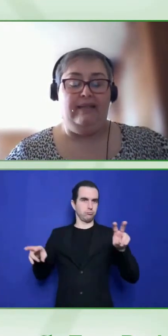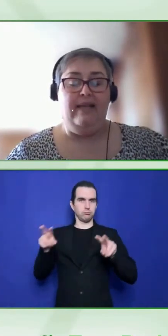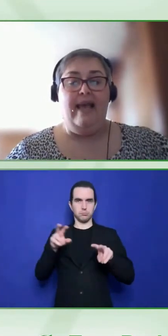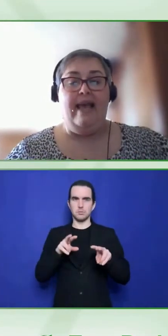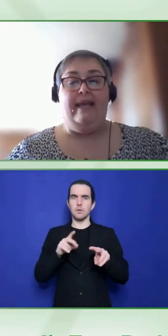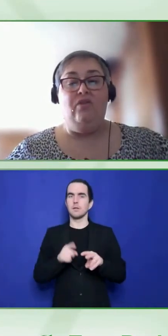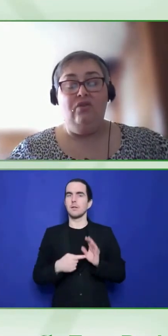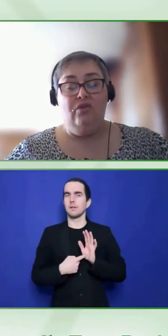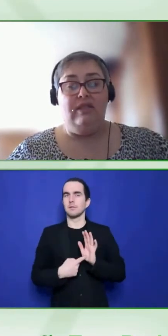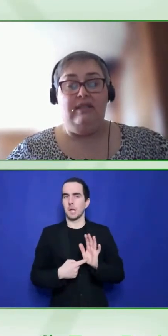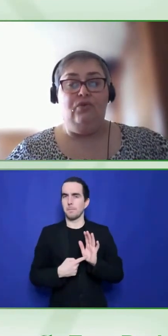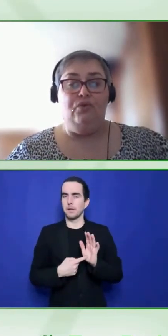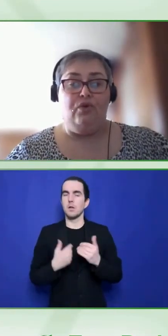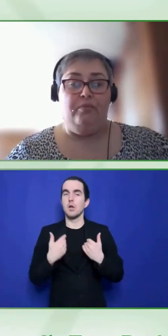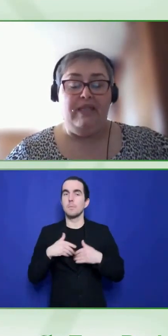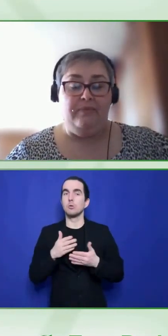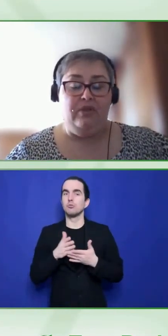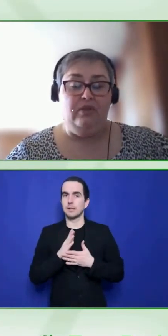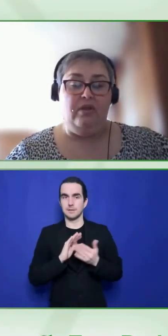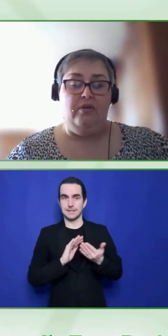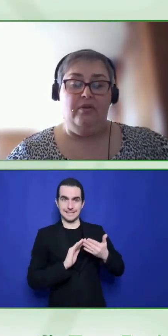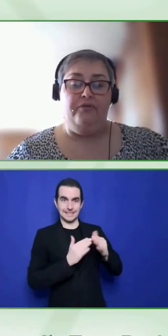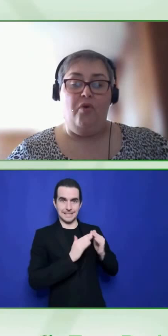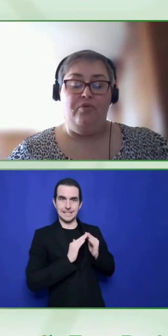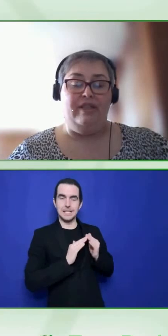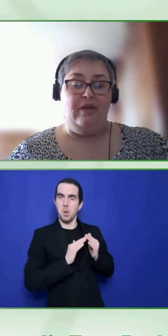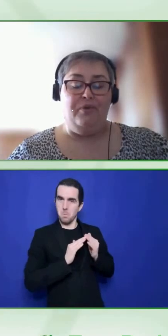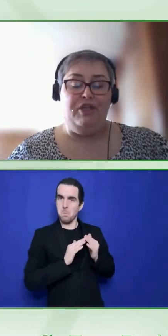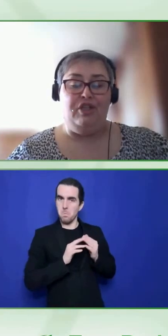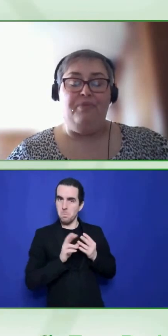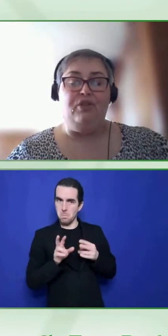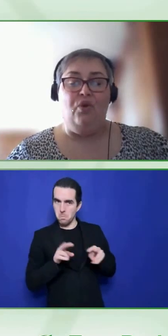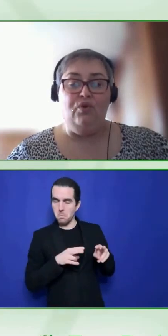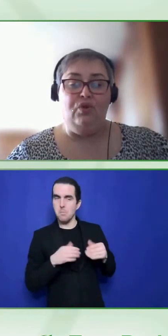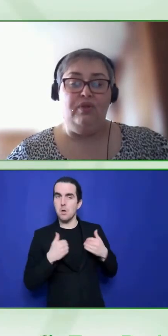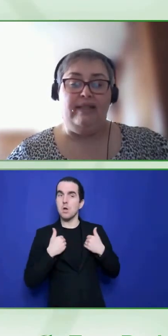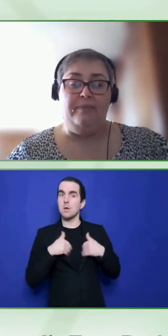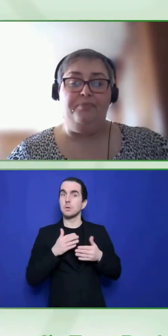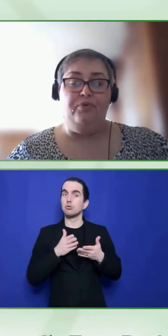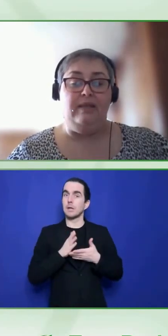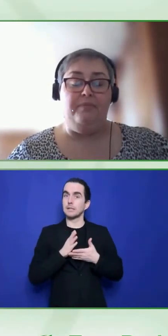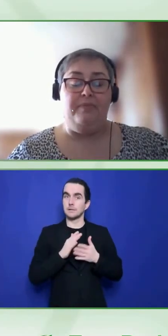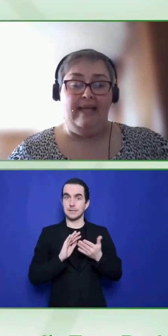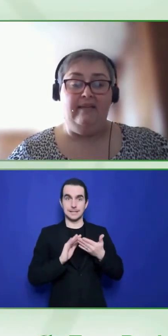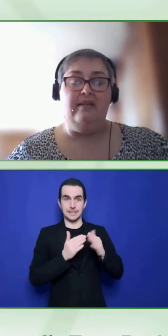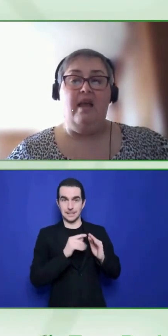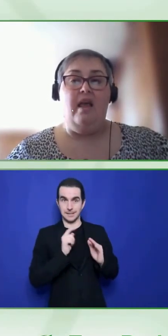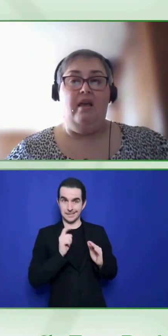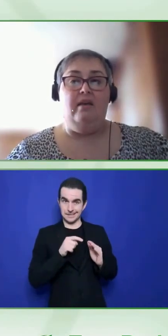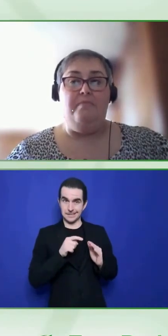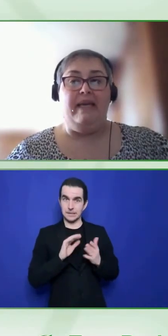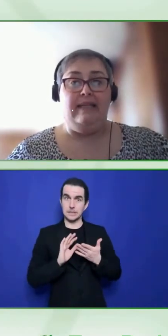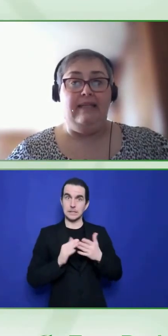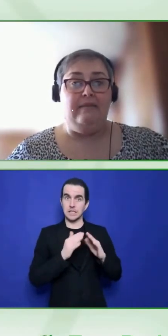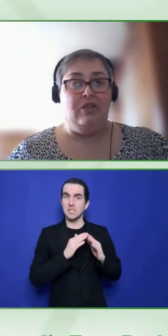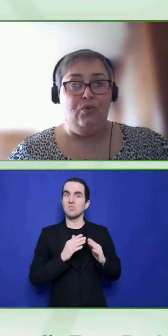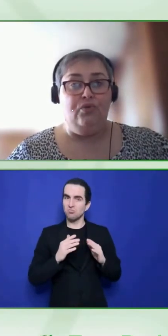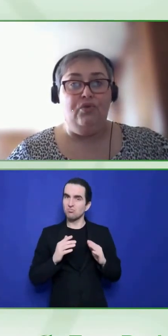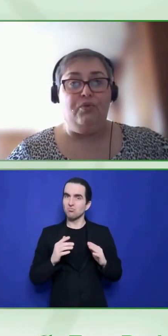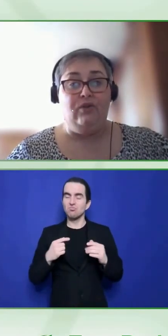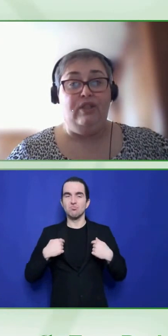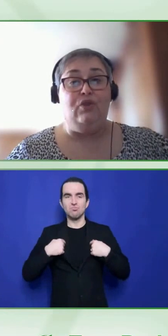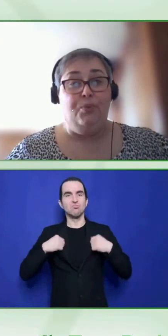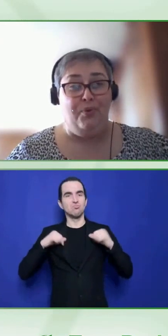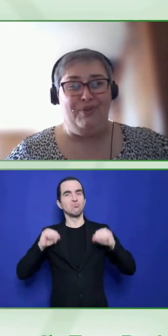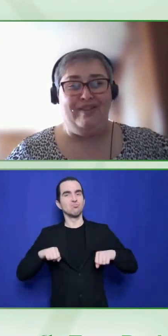human rights. And not only they do a commitment, a formal declaration, but also they put in place mechanism and